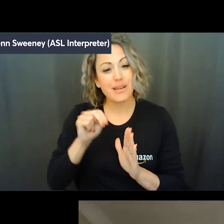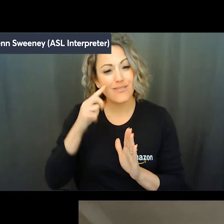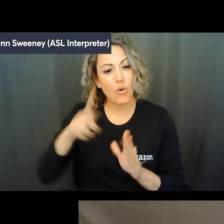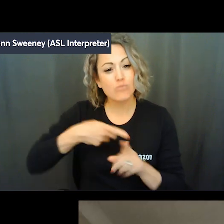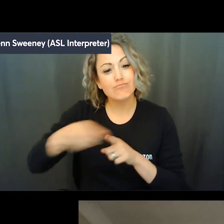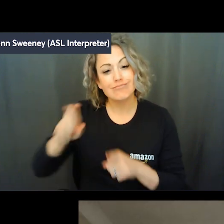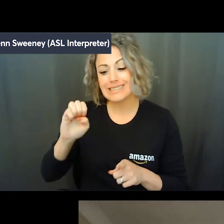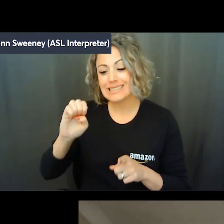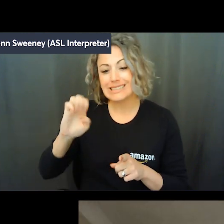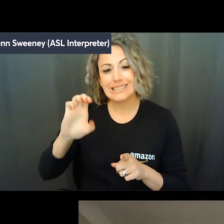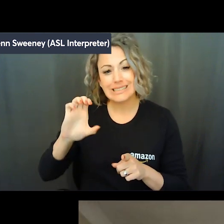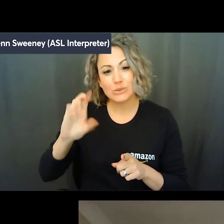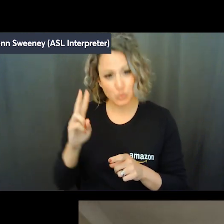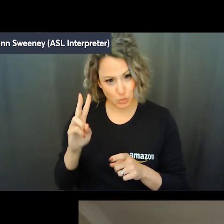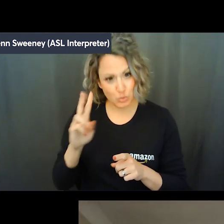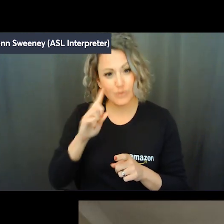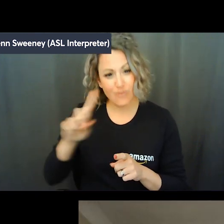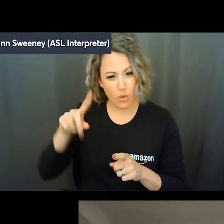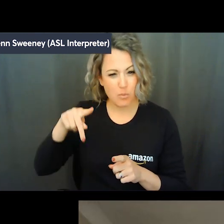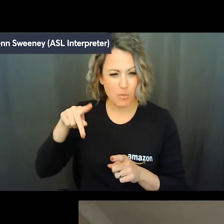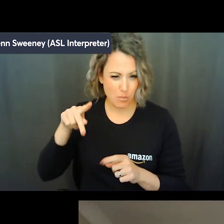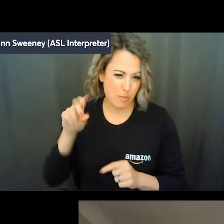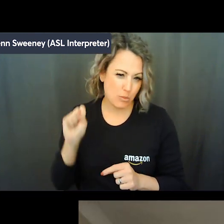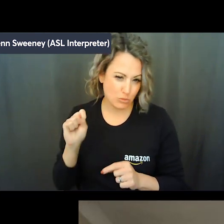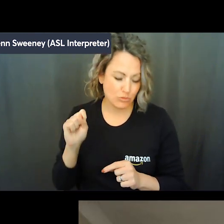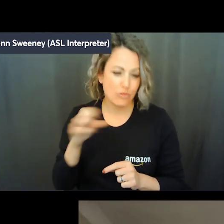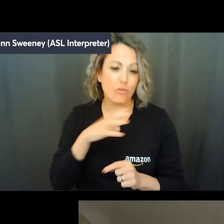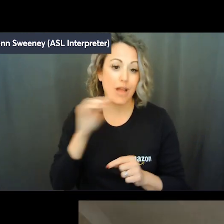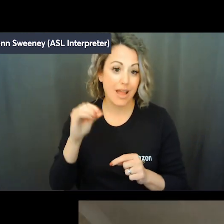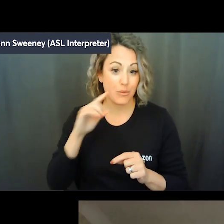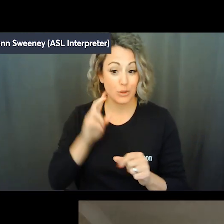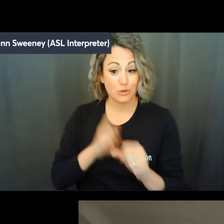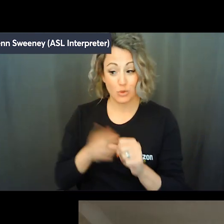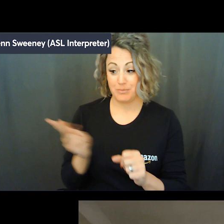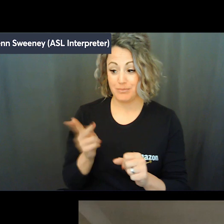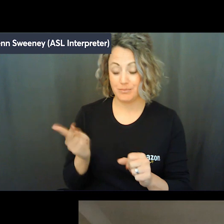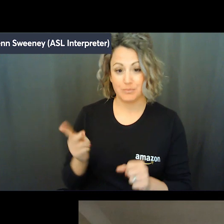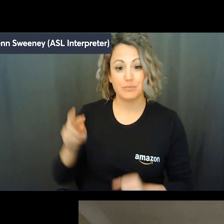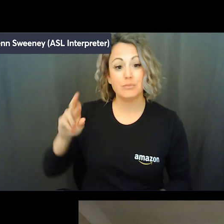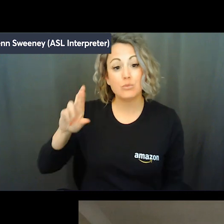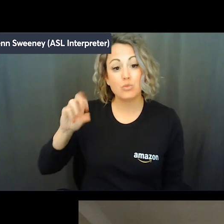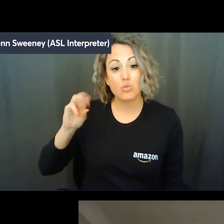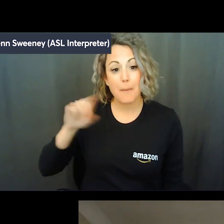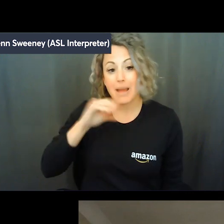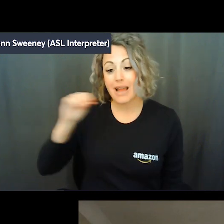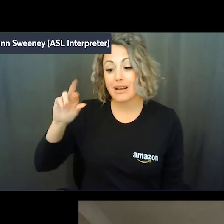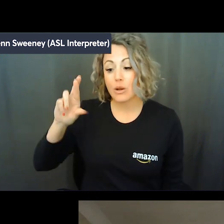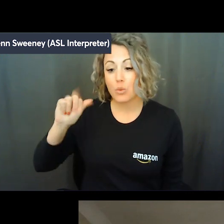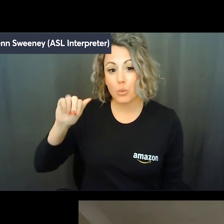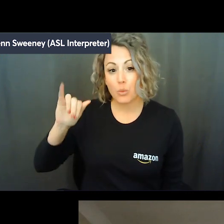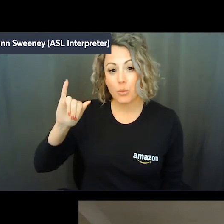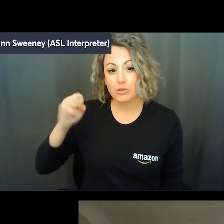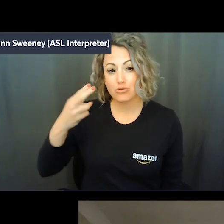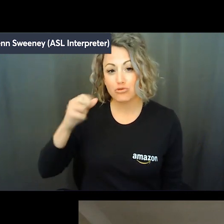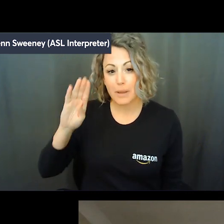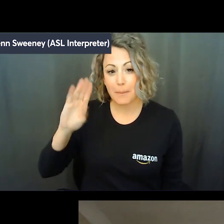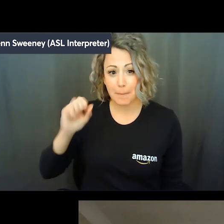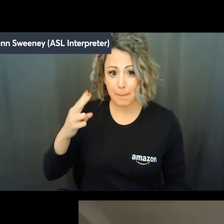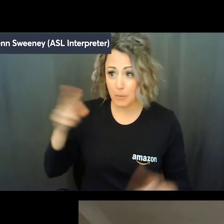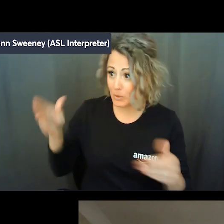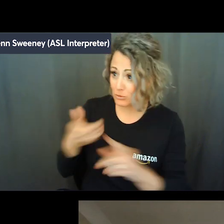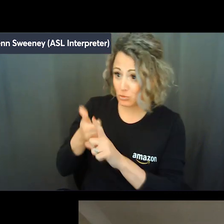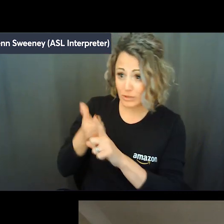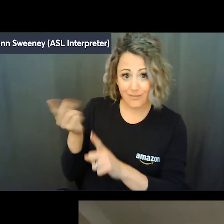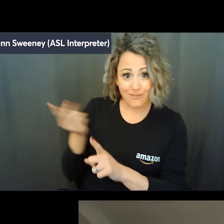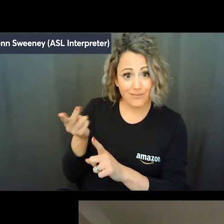EC2 team for .NET and PowerShell. And we are joined today by Ram and Rushab, who maybe like to introduce